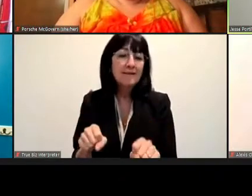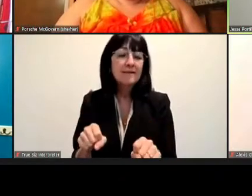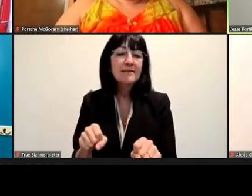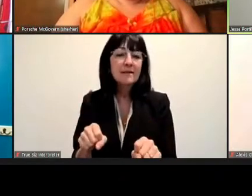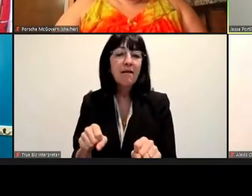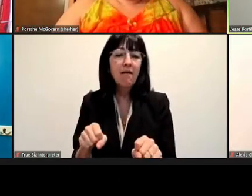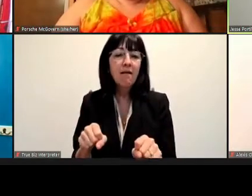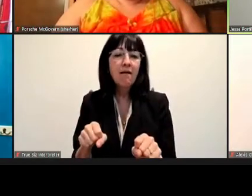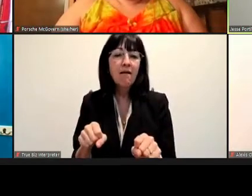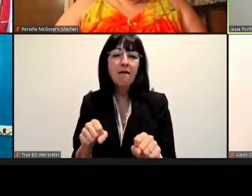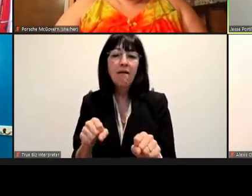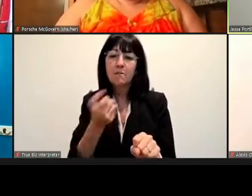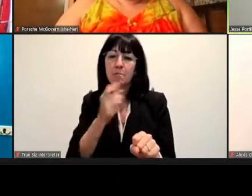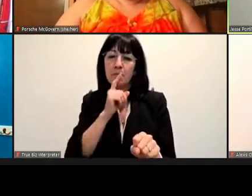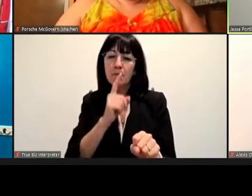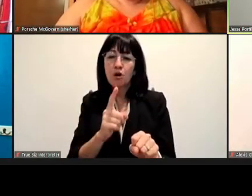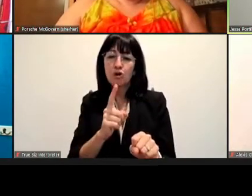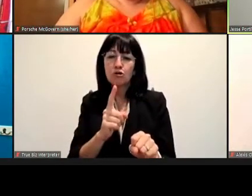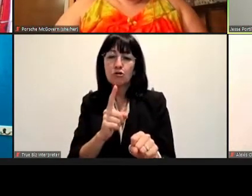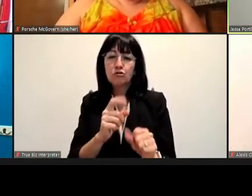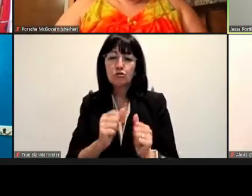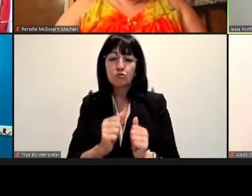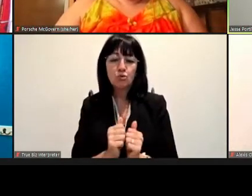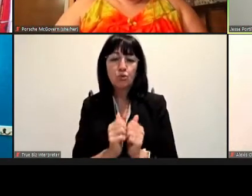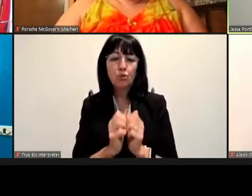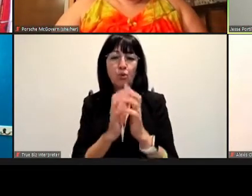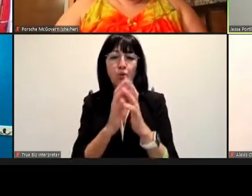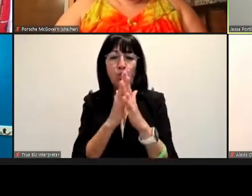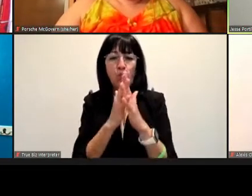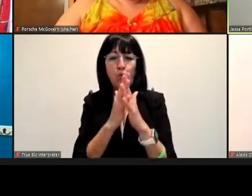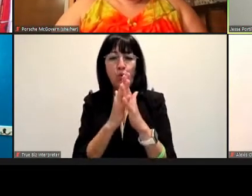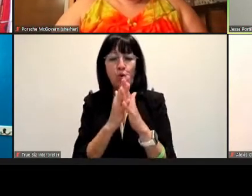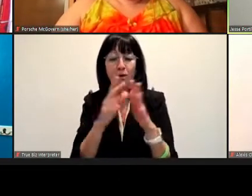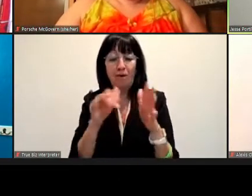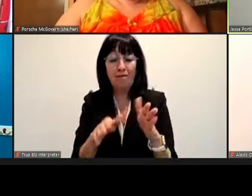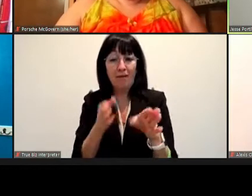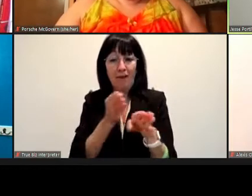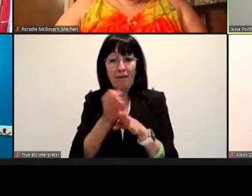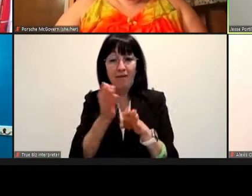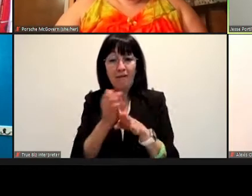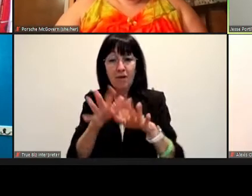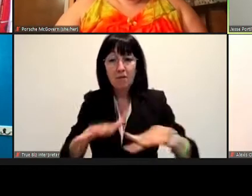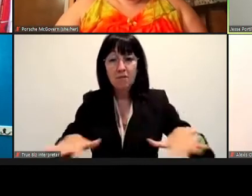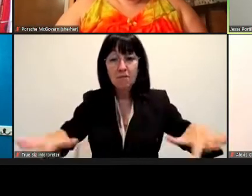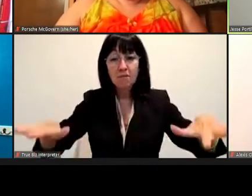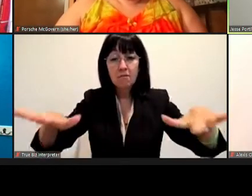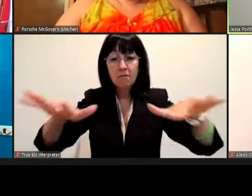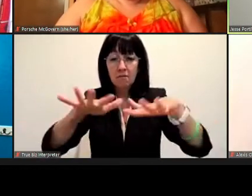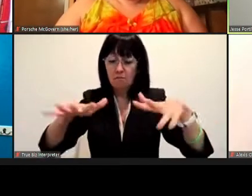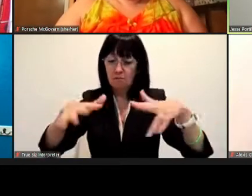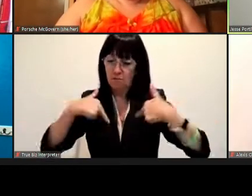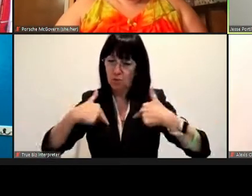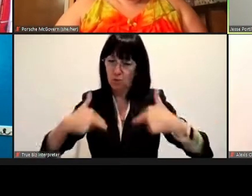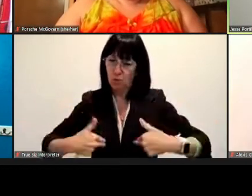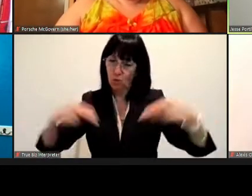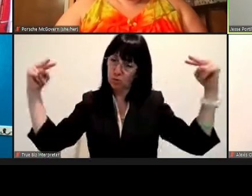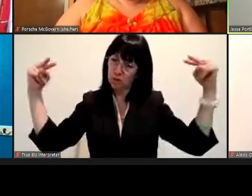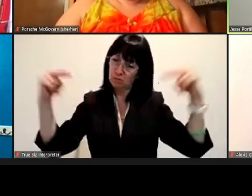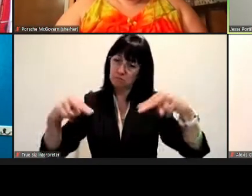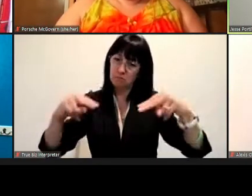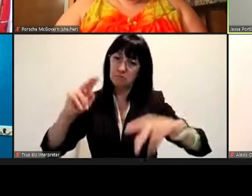that there is a broader field of talented and qualified people